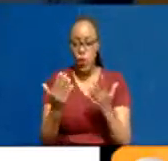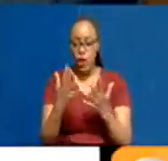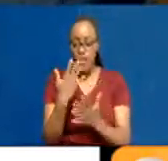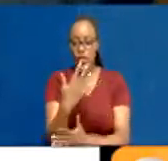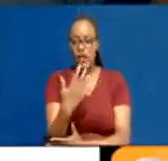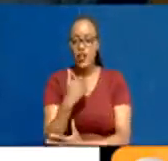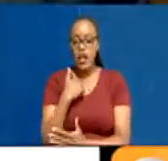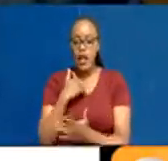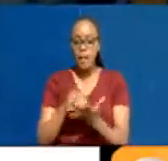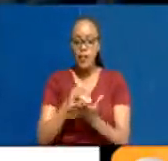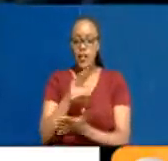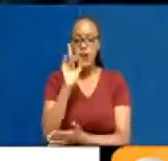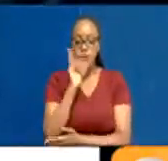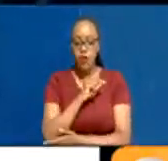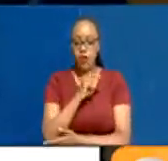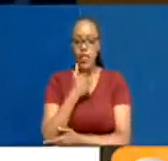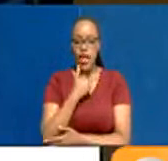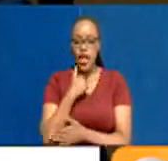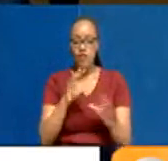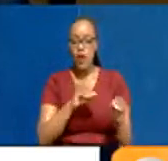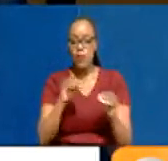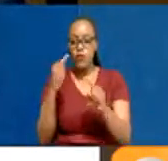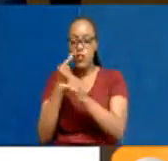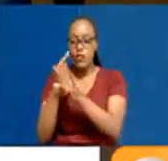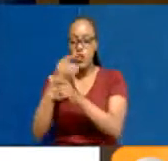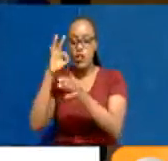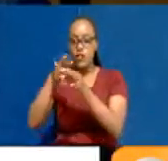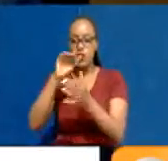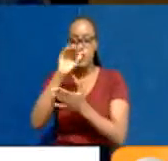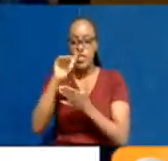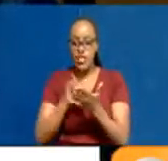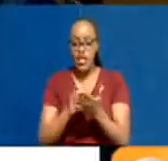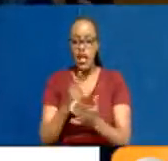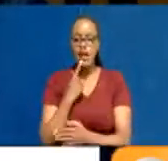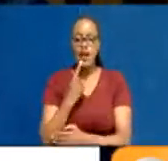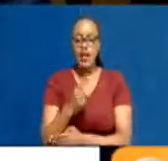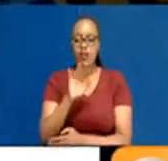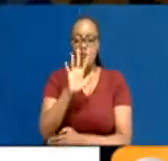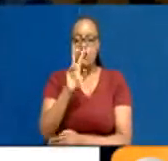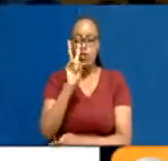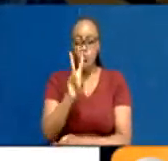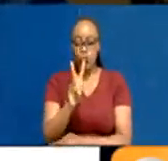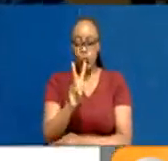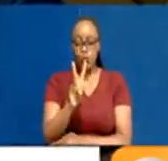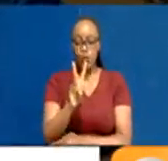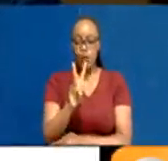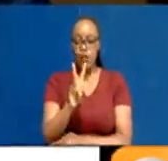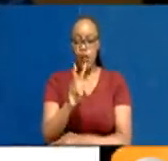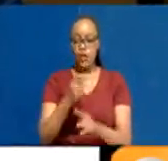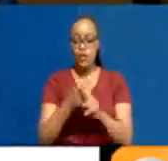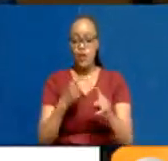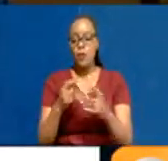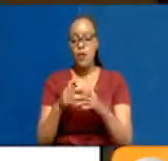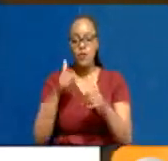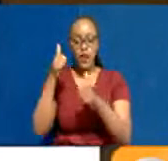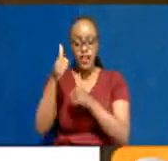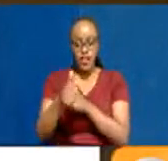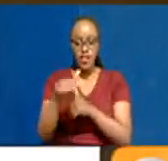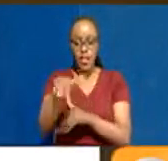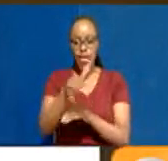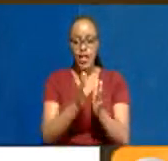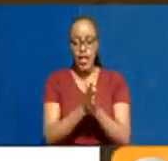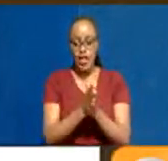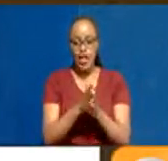materials are being dispatched, they have headed to the various polling stations, the 152 of them, from the very farthest to the closest